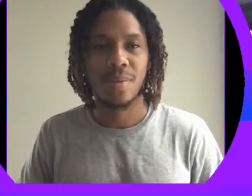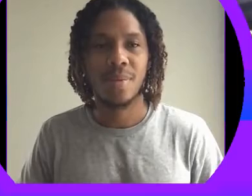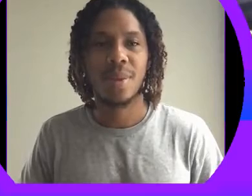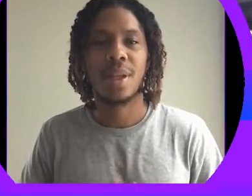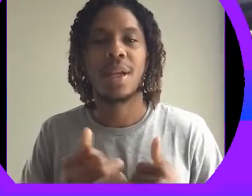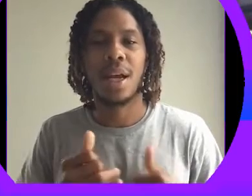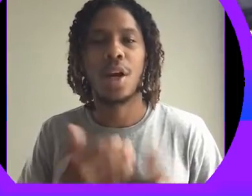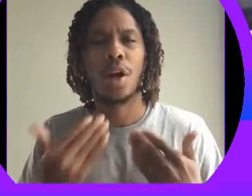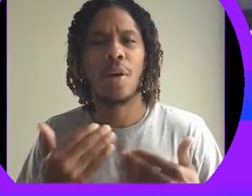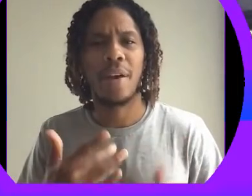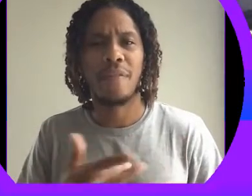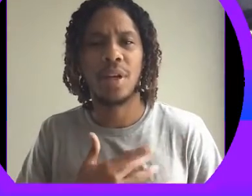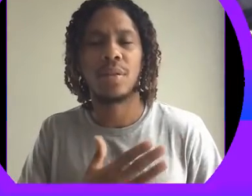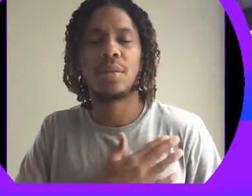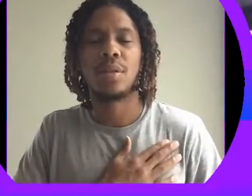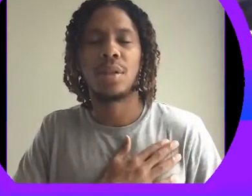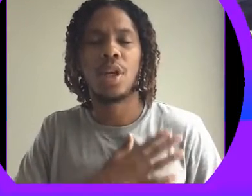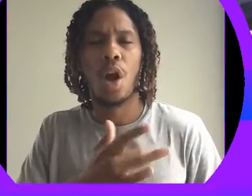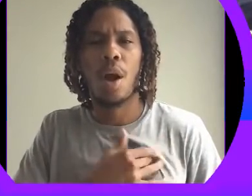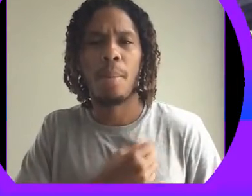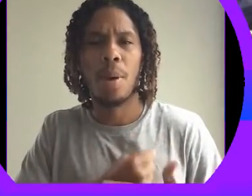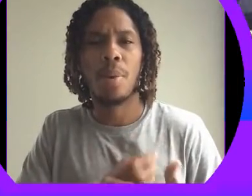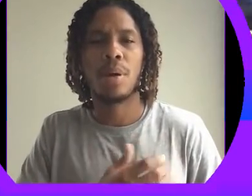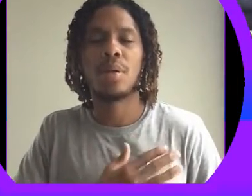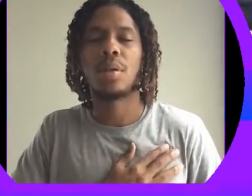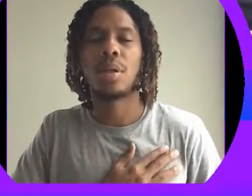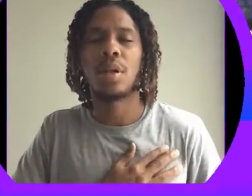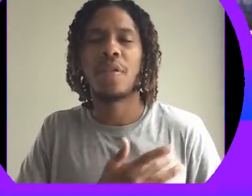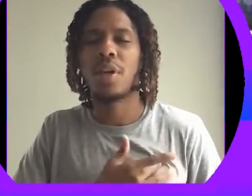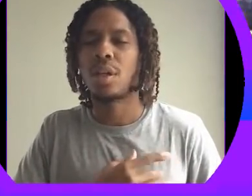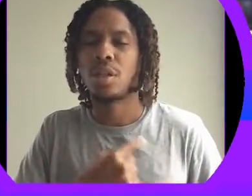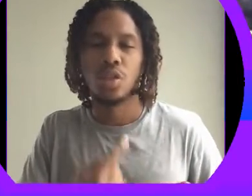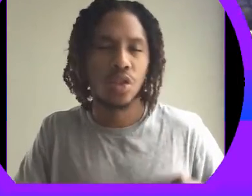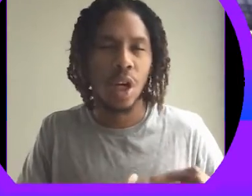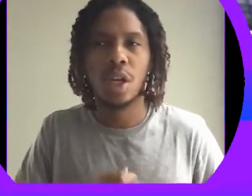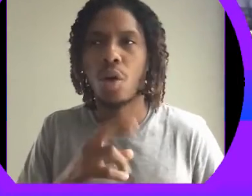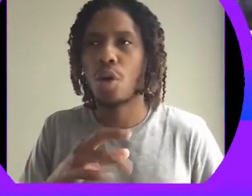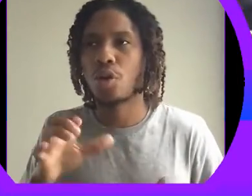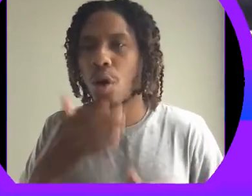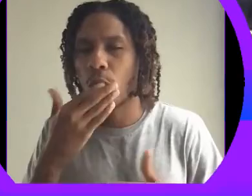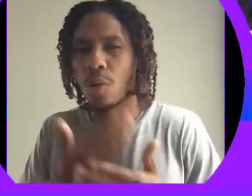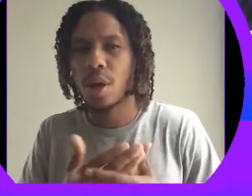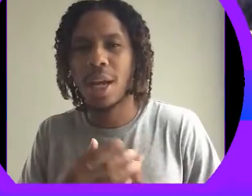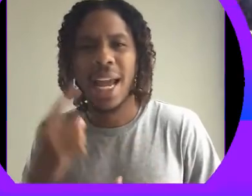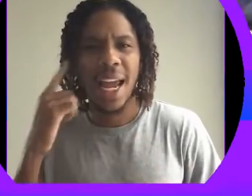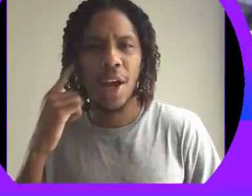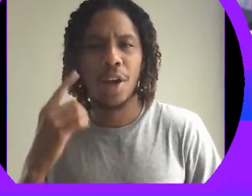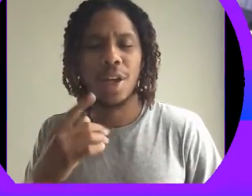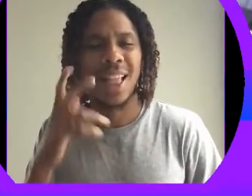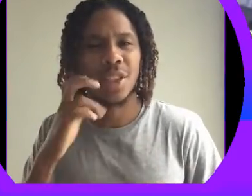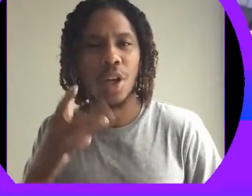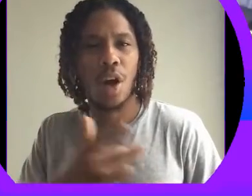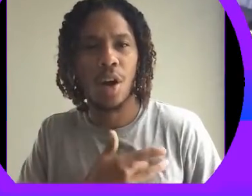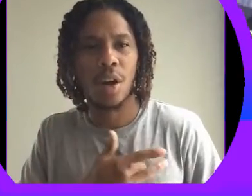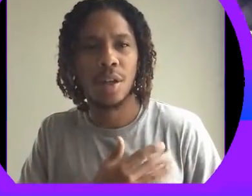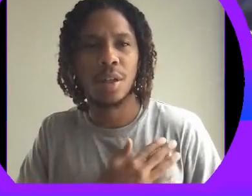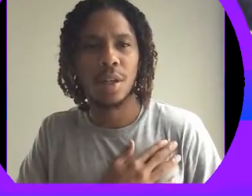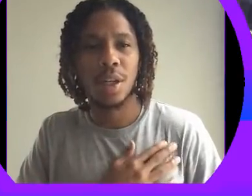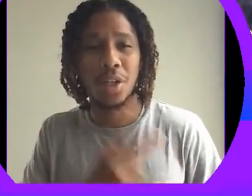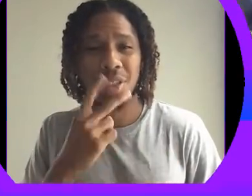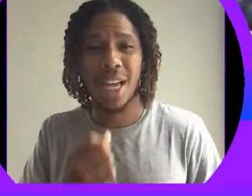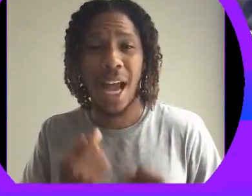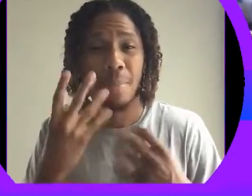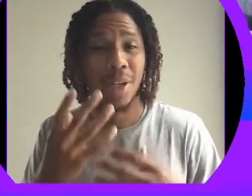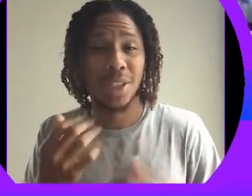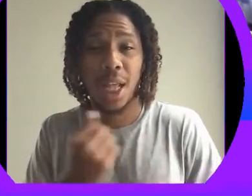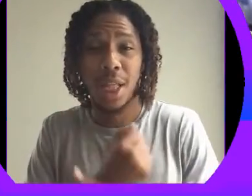take the moment to actually feel your heartbeat and any given moment where you're struggling or you're doing well, and listen to what your heart's telling you, and you can realize how much